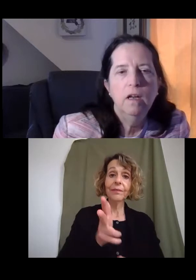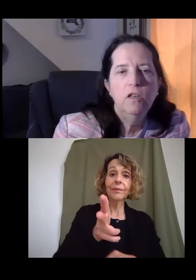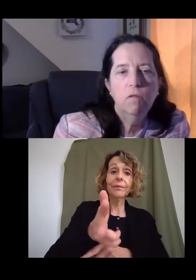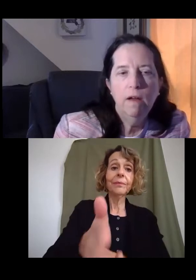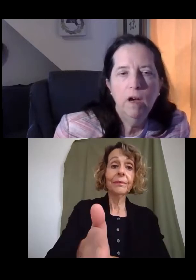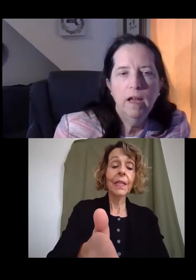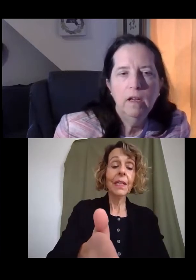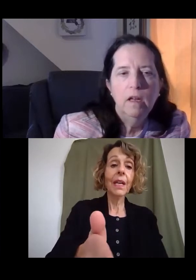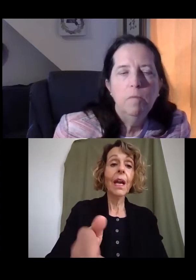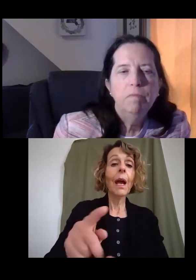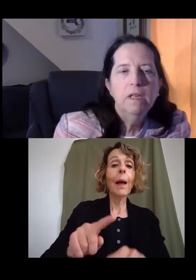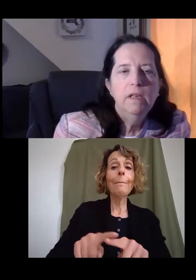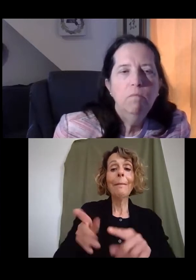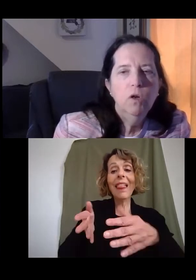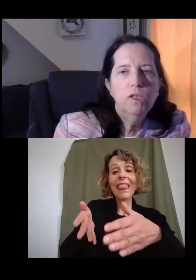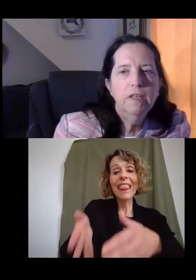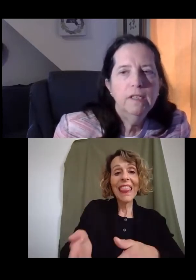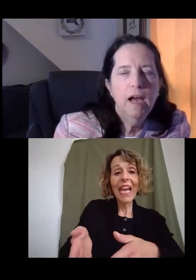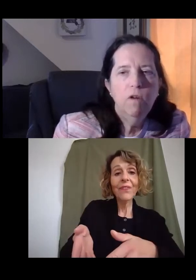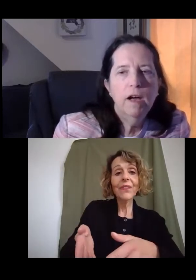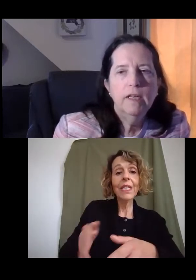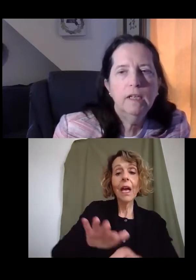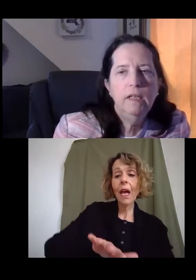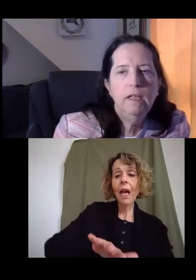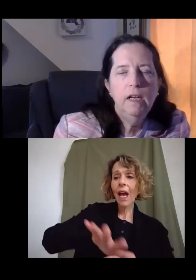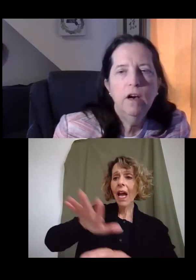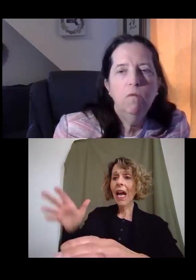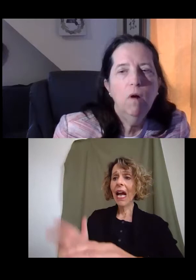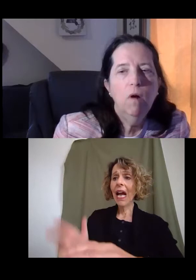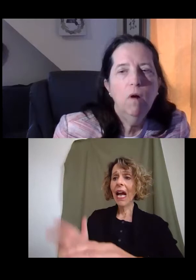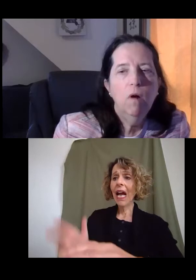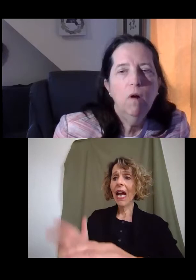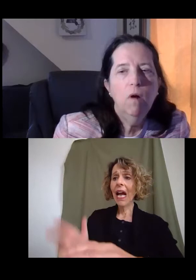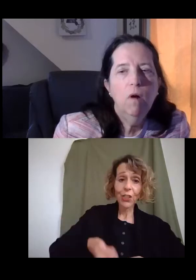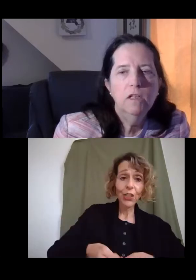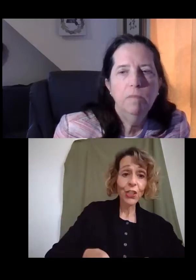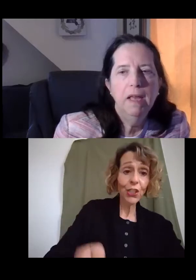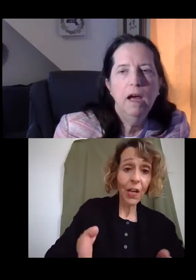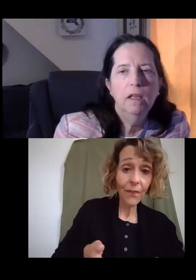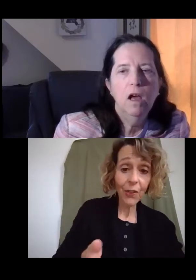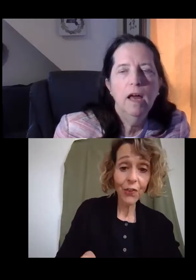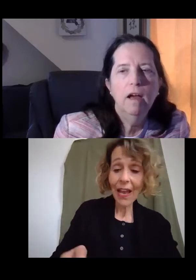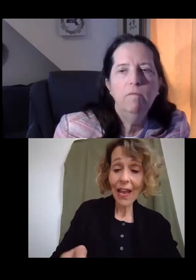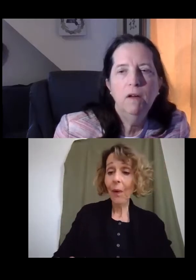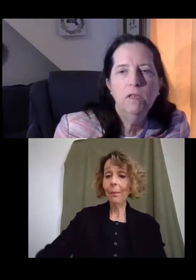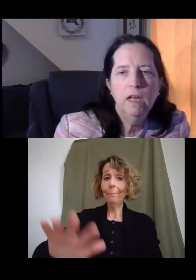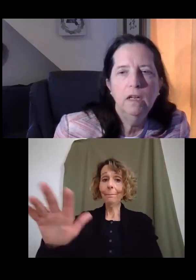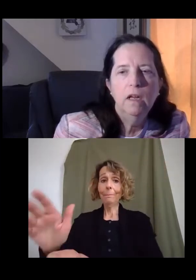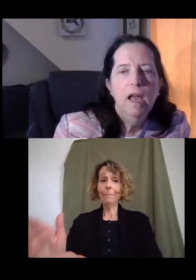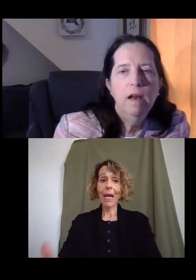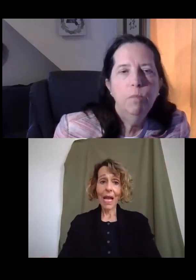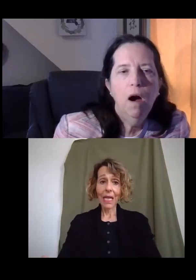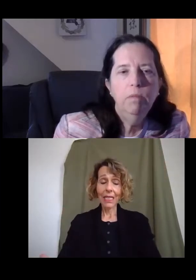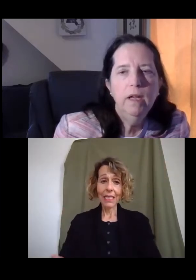the driveway. Now, most of the sidewalk is cleared around because there's been a lot of